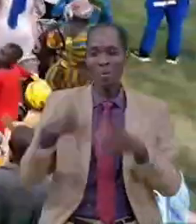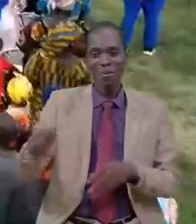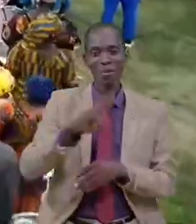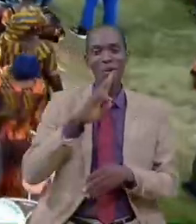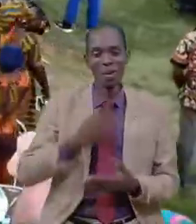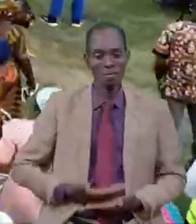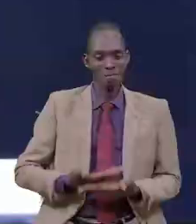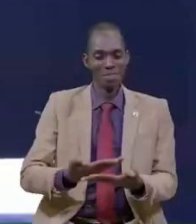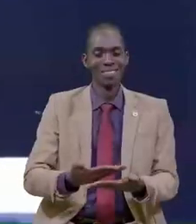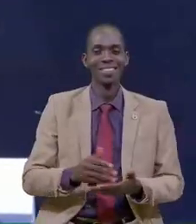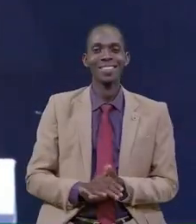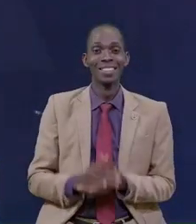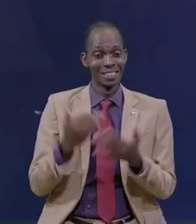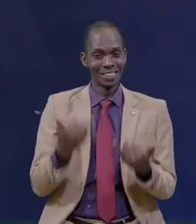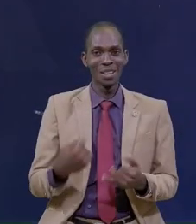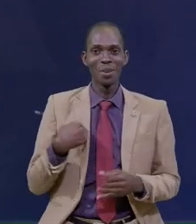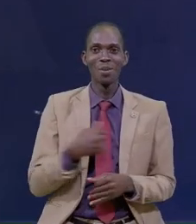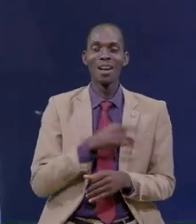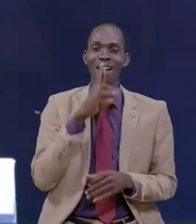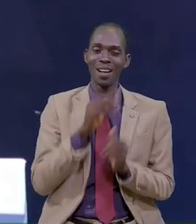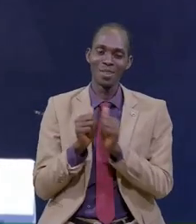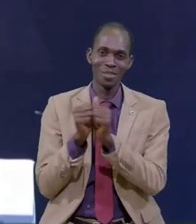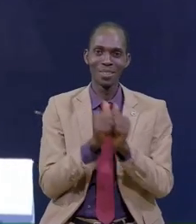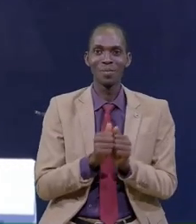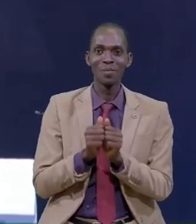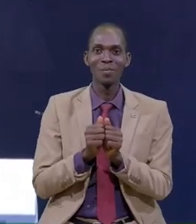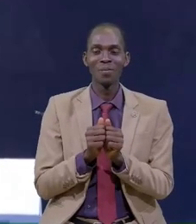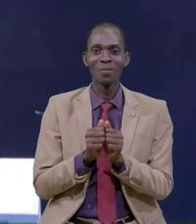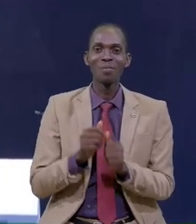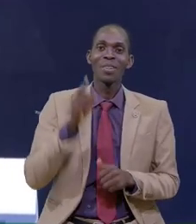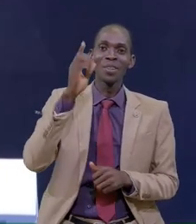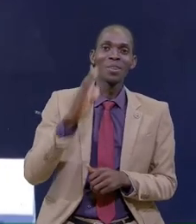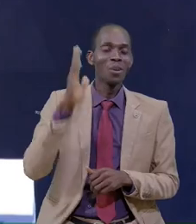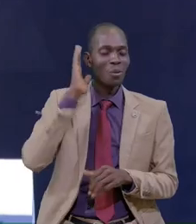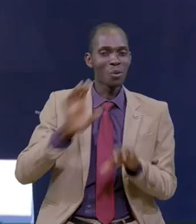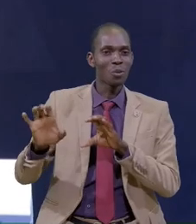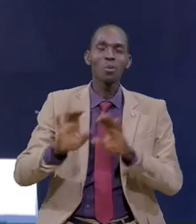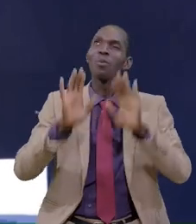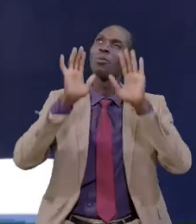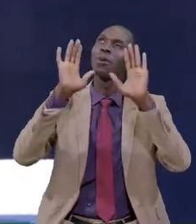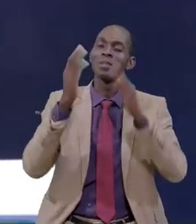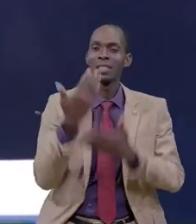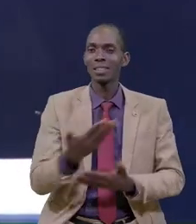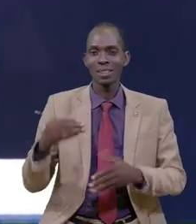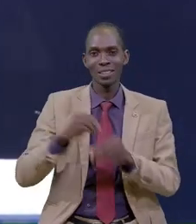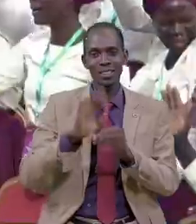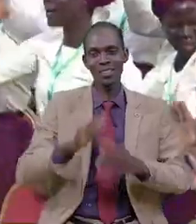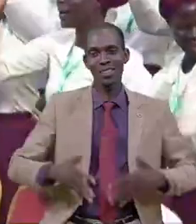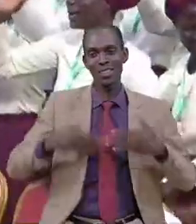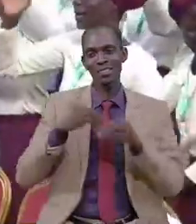Now we are together. God is going to do wonderful things in your life.